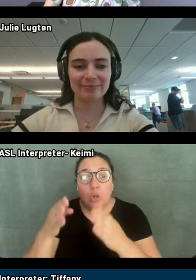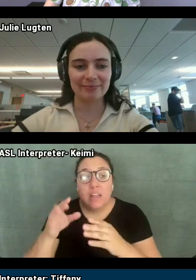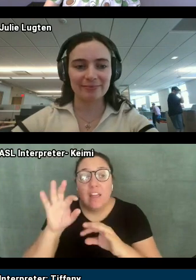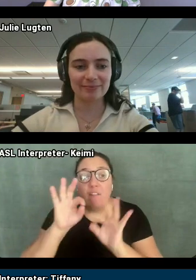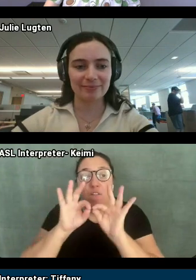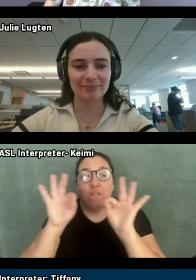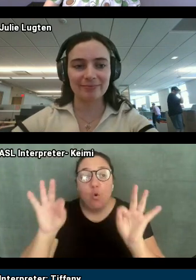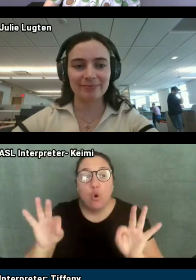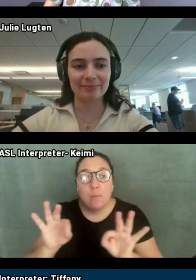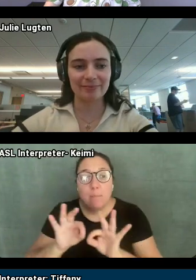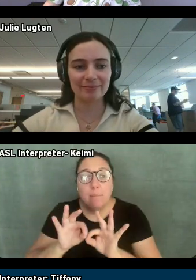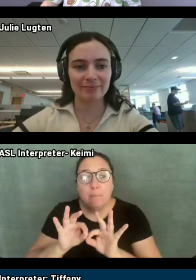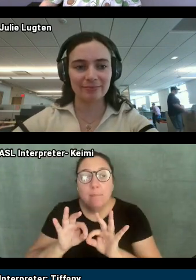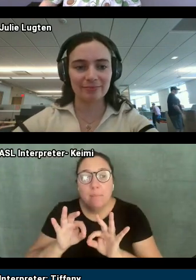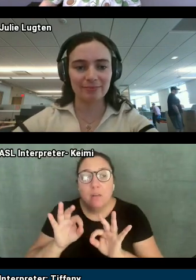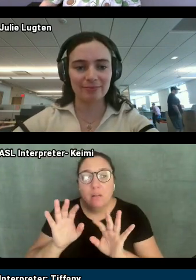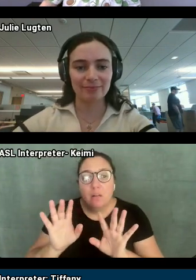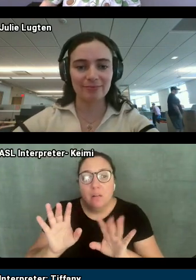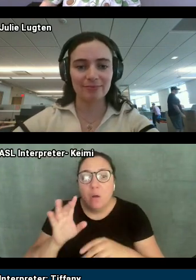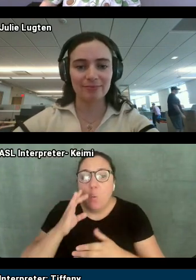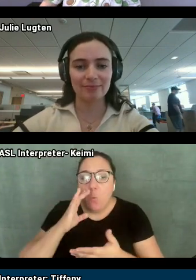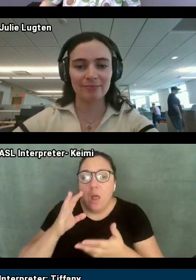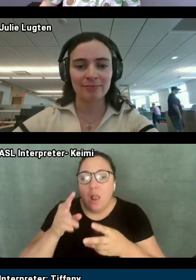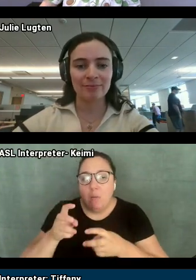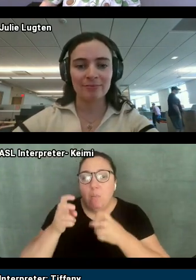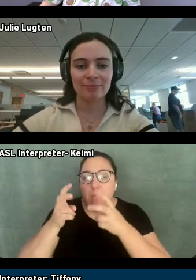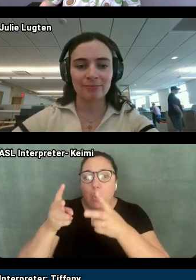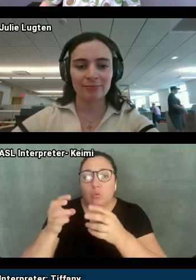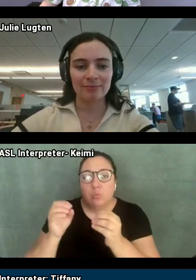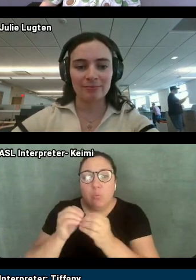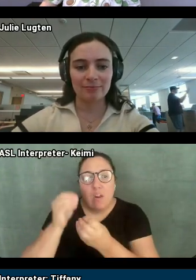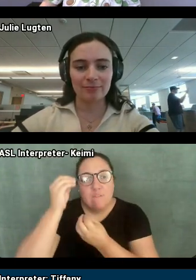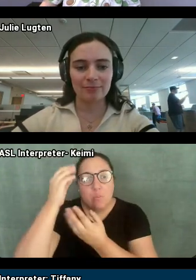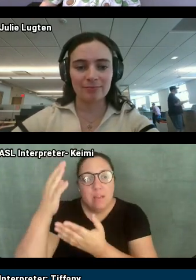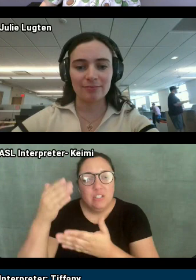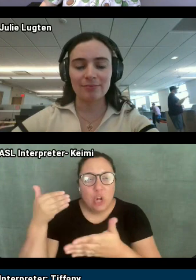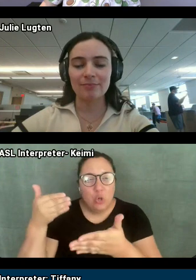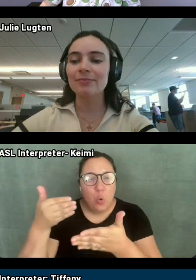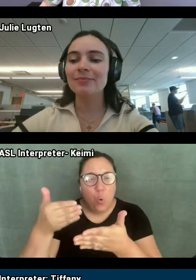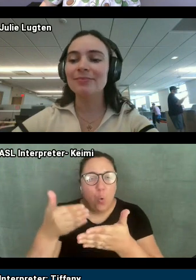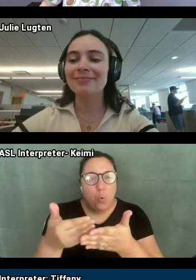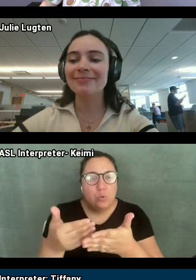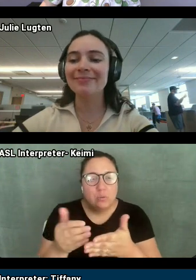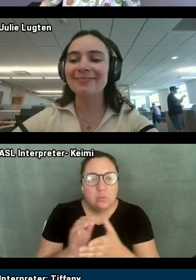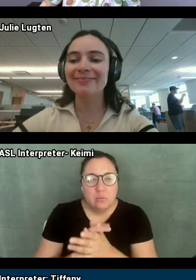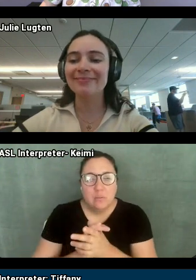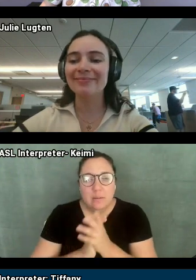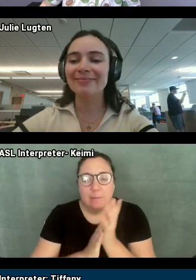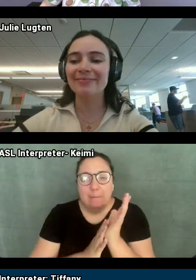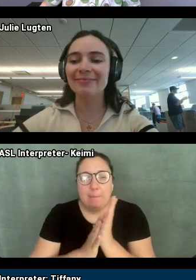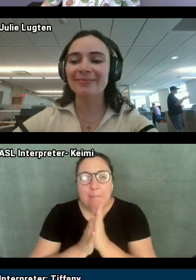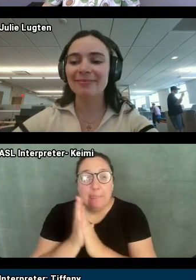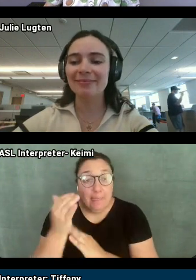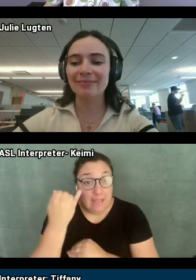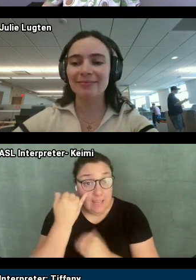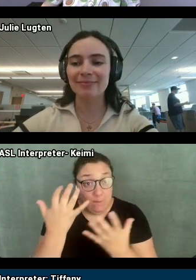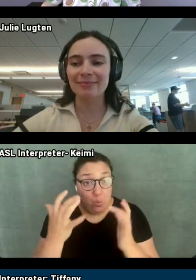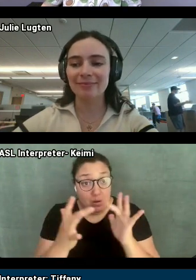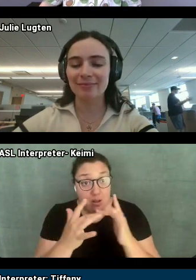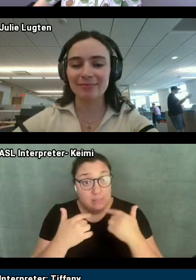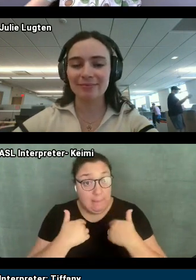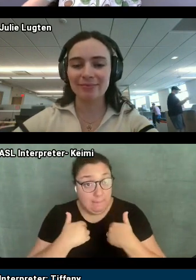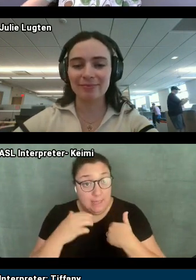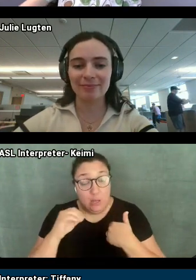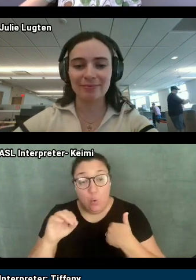form right now, but we'll post more details closer to the event. If you want to get in touch with me or Cody